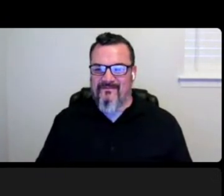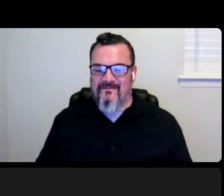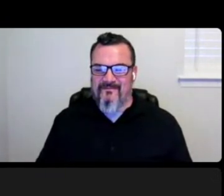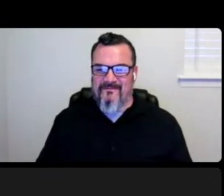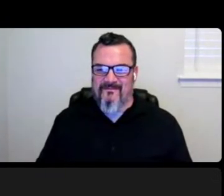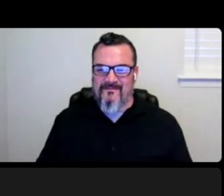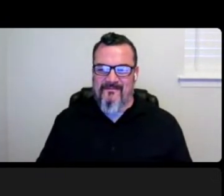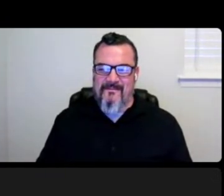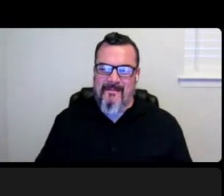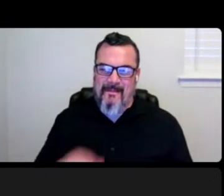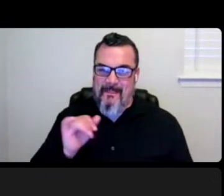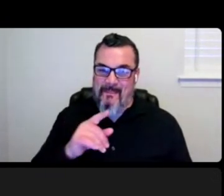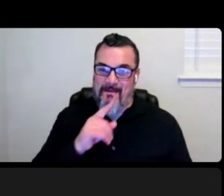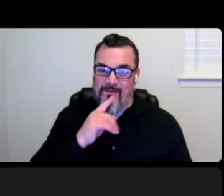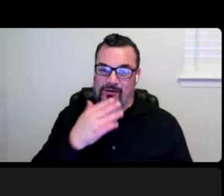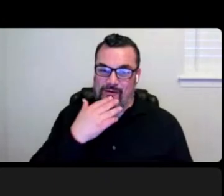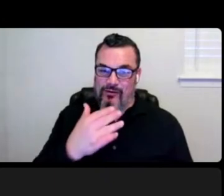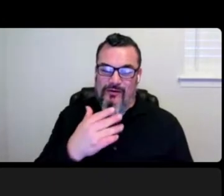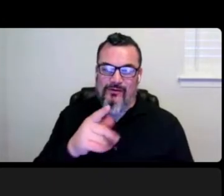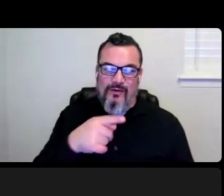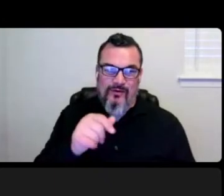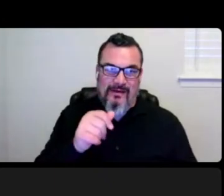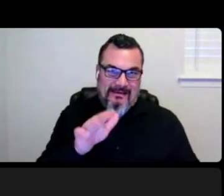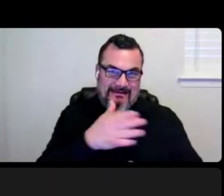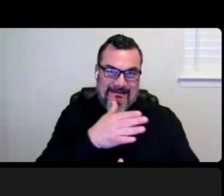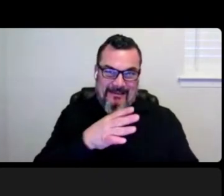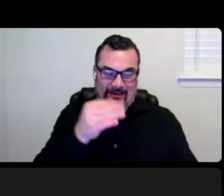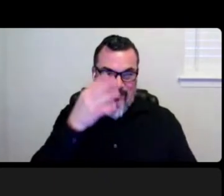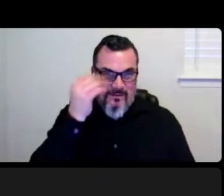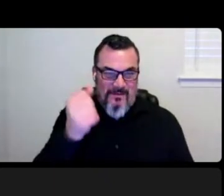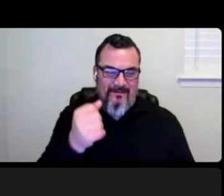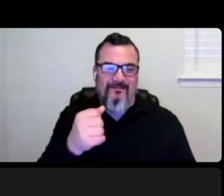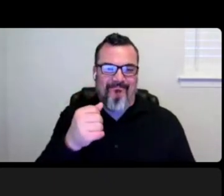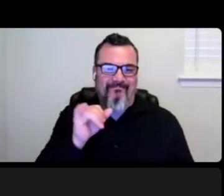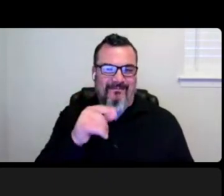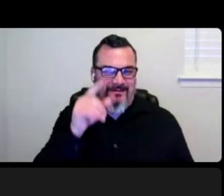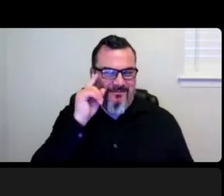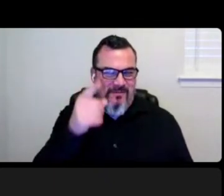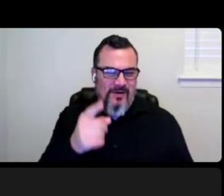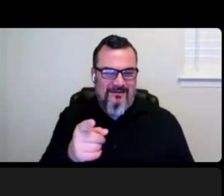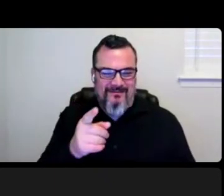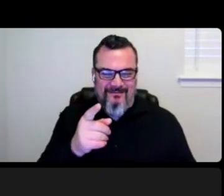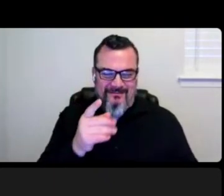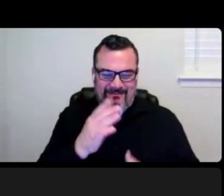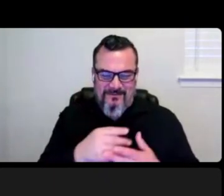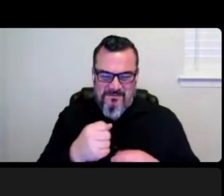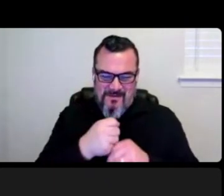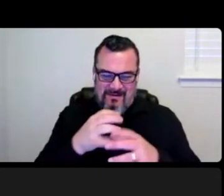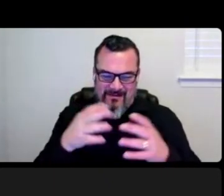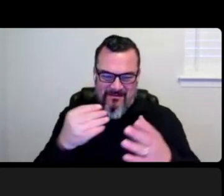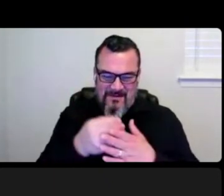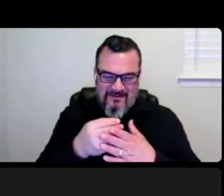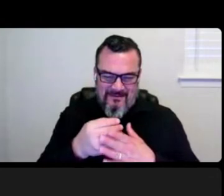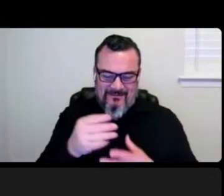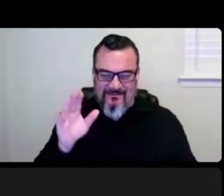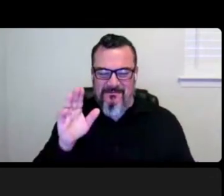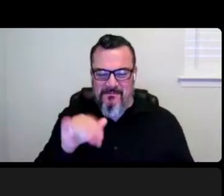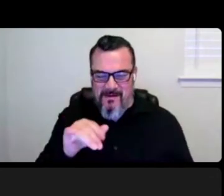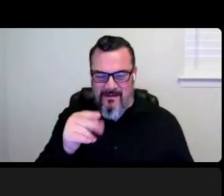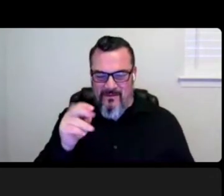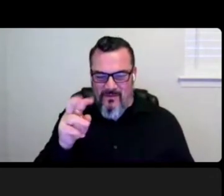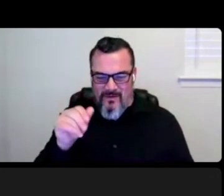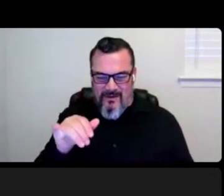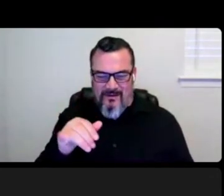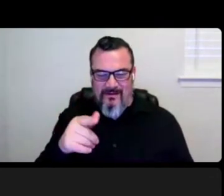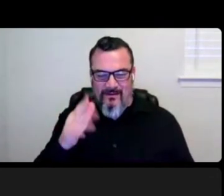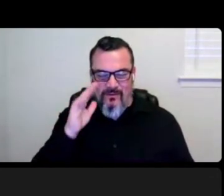That's really good earworm when you can sing it and remember it. That was a smart logo. Someone should have made a lot of money on that. By the way, there'll